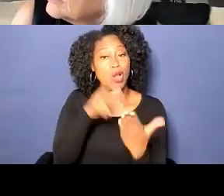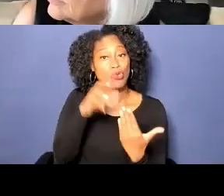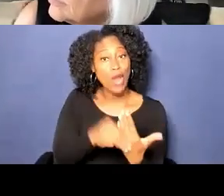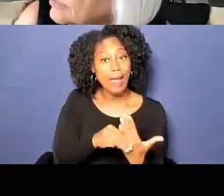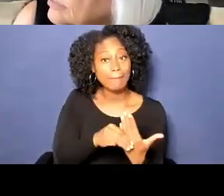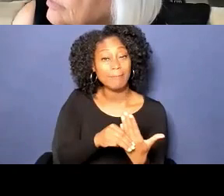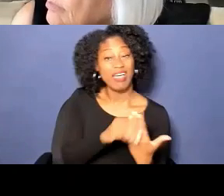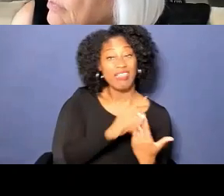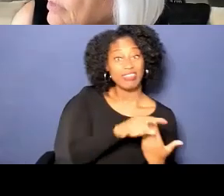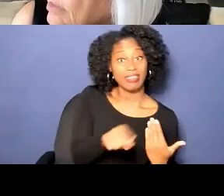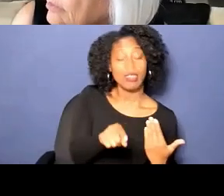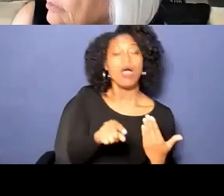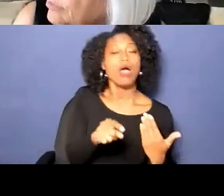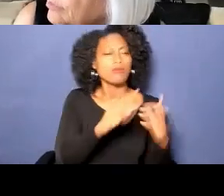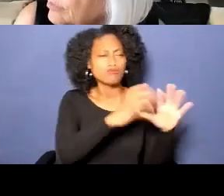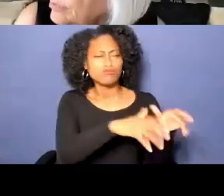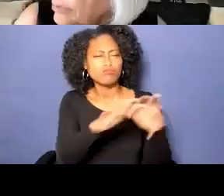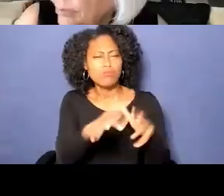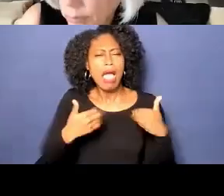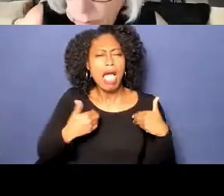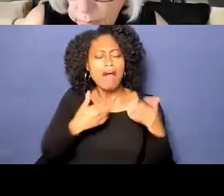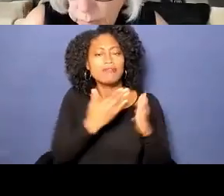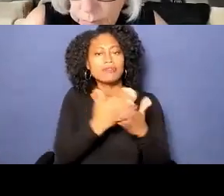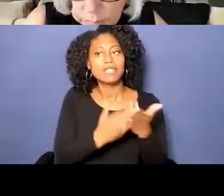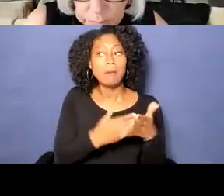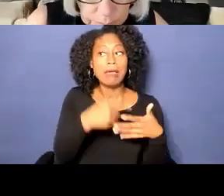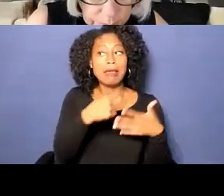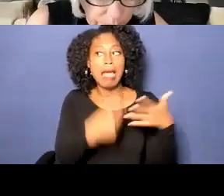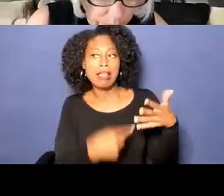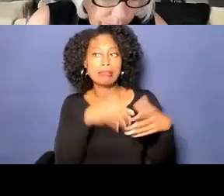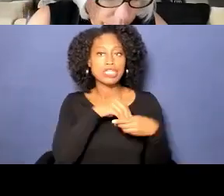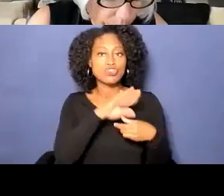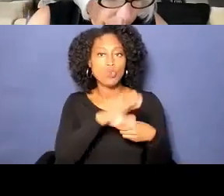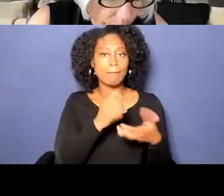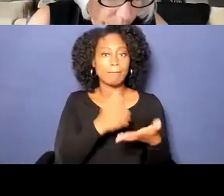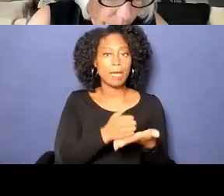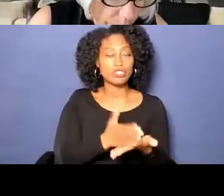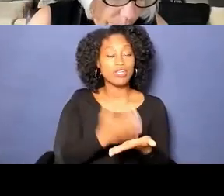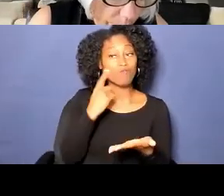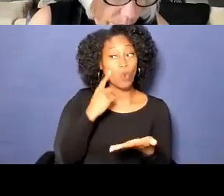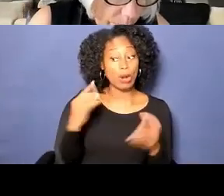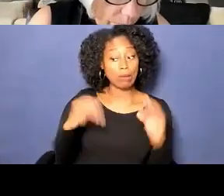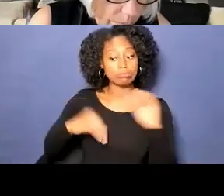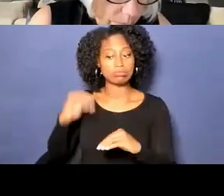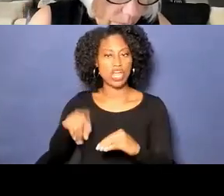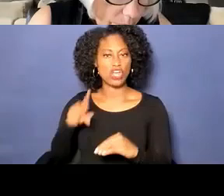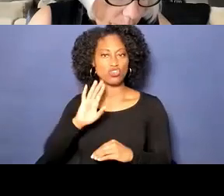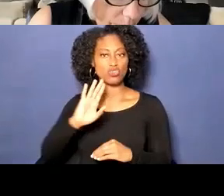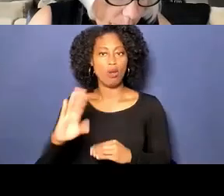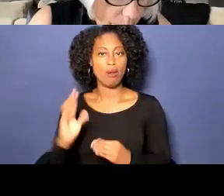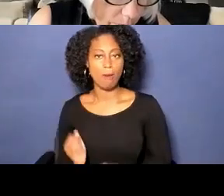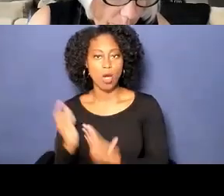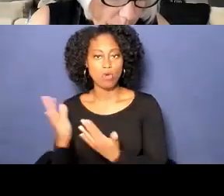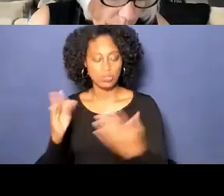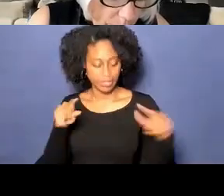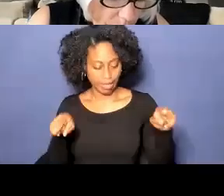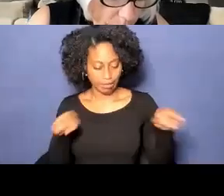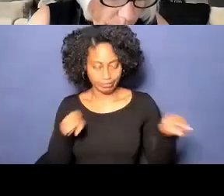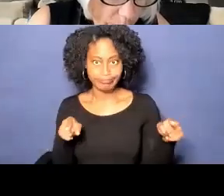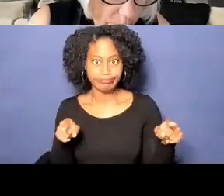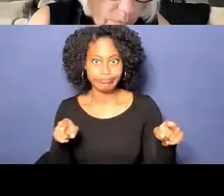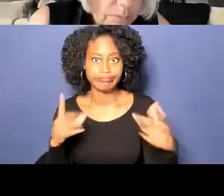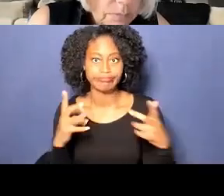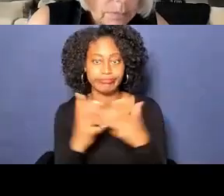budget as you are putting things together for this proposal. Other things,